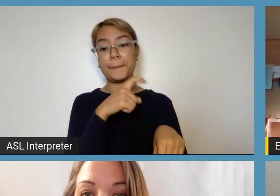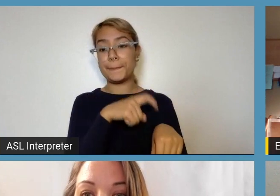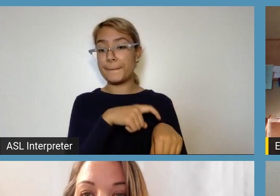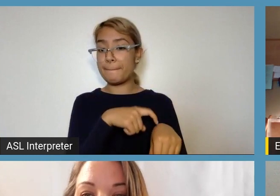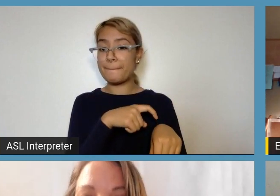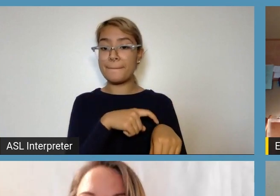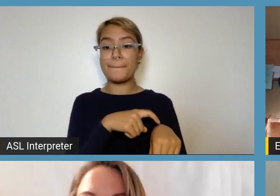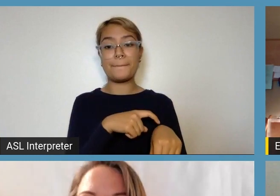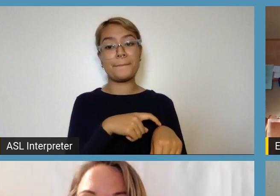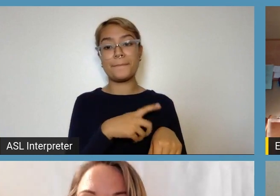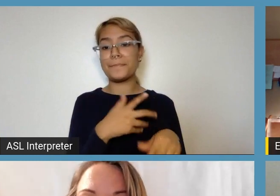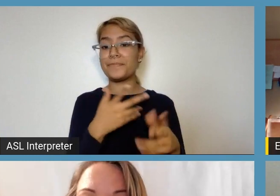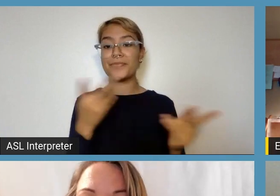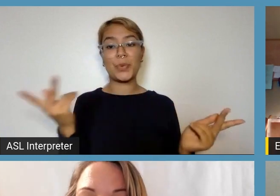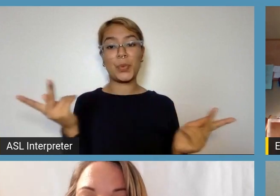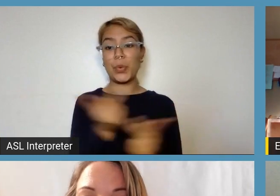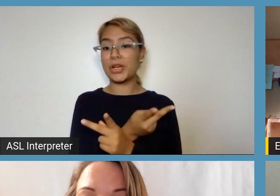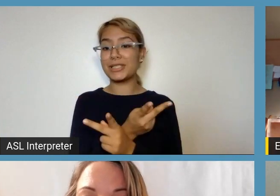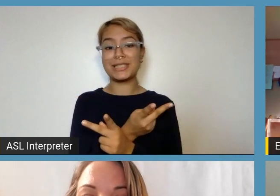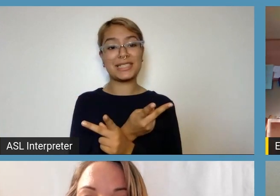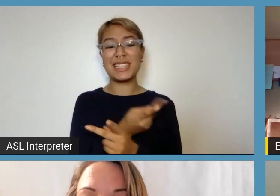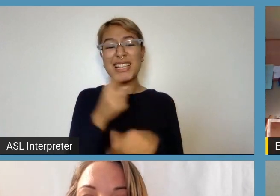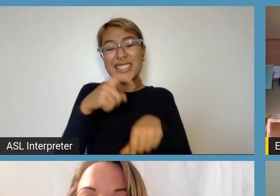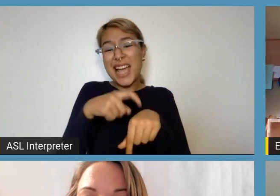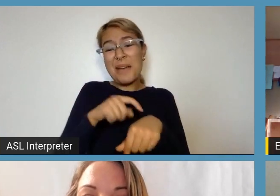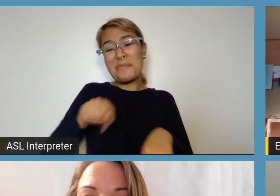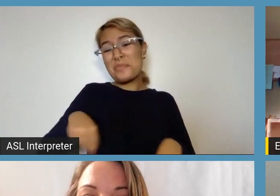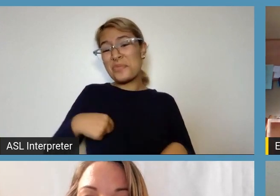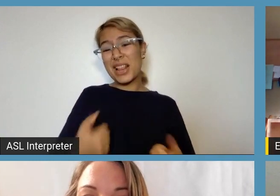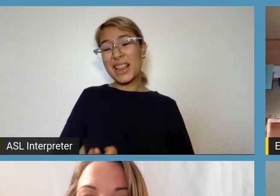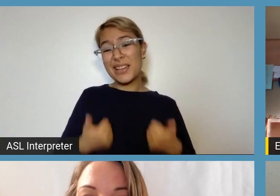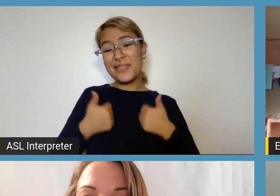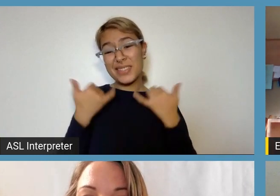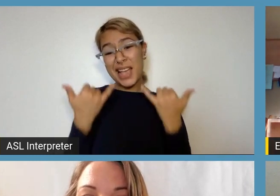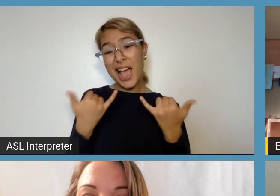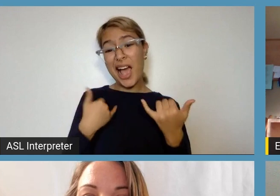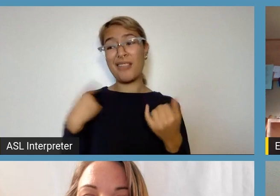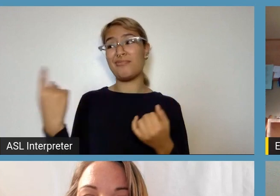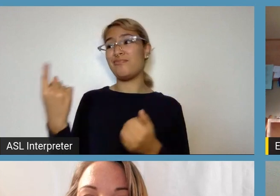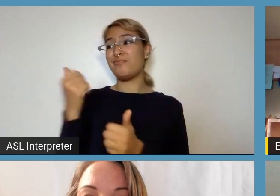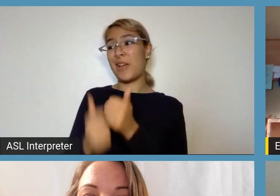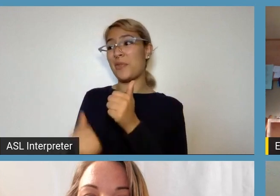It's just the age we're living in right now. Everybody wants to comment on everything.